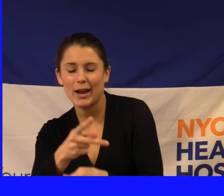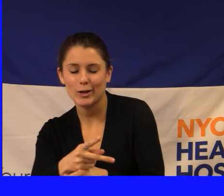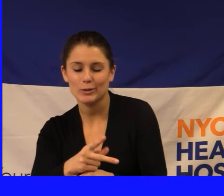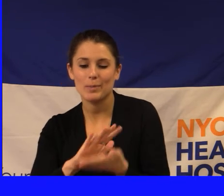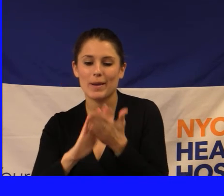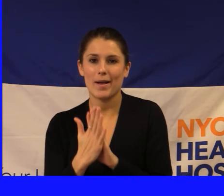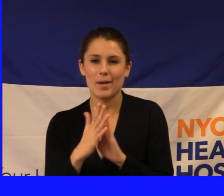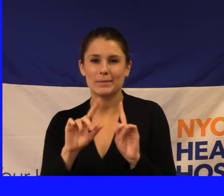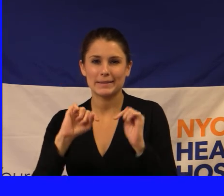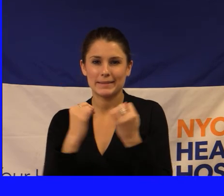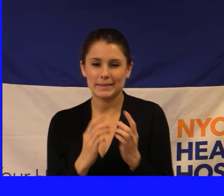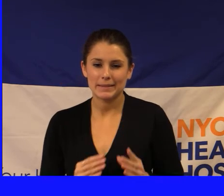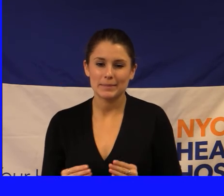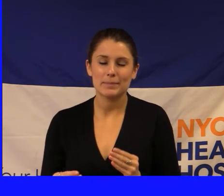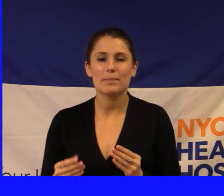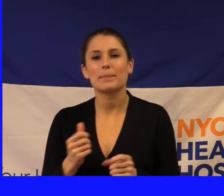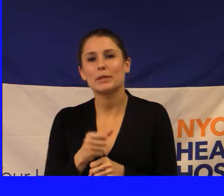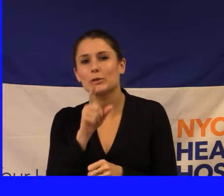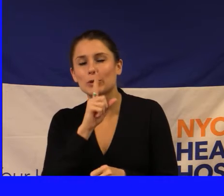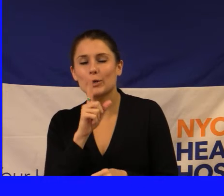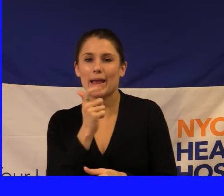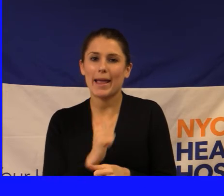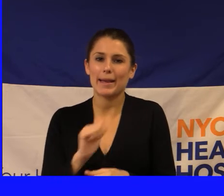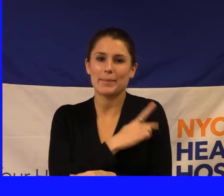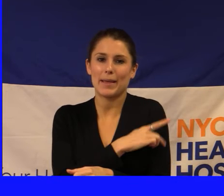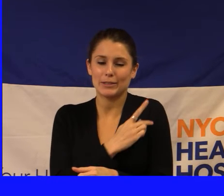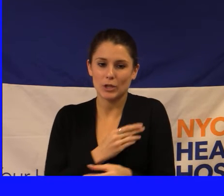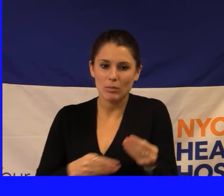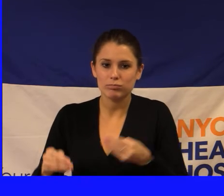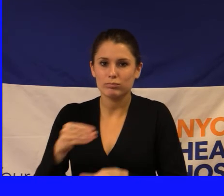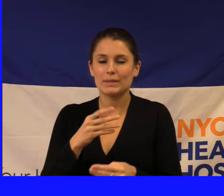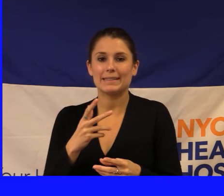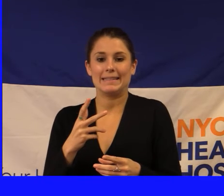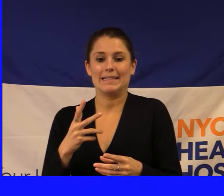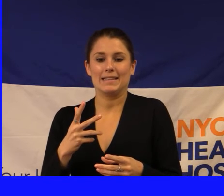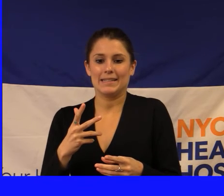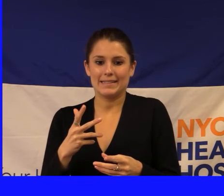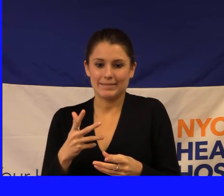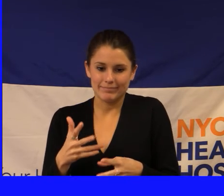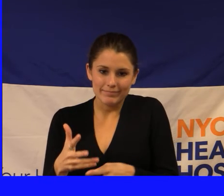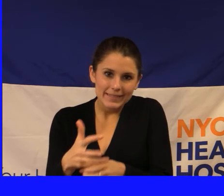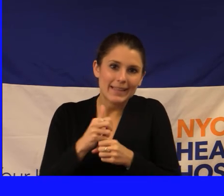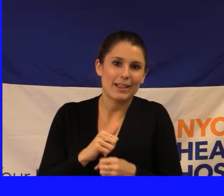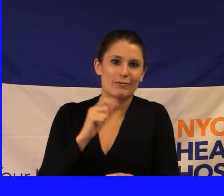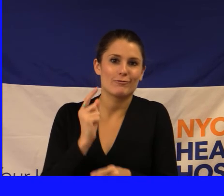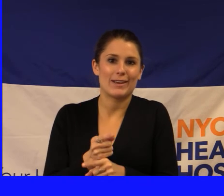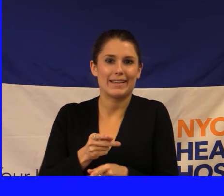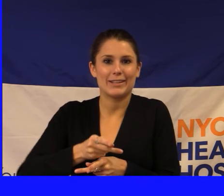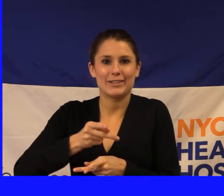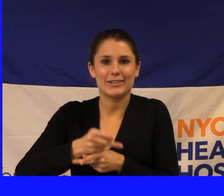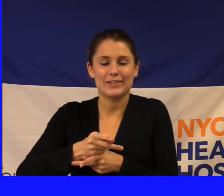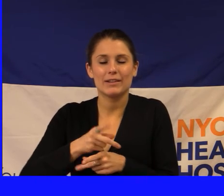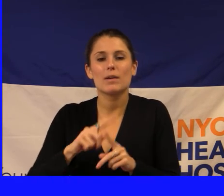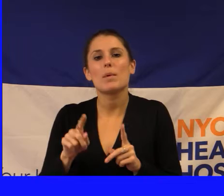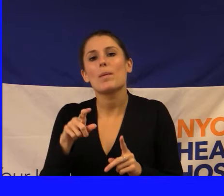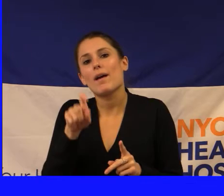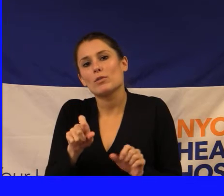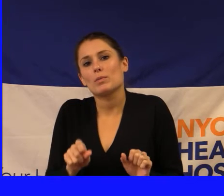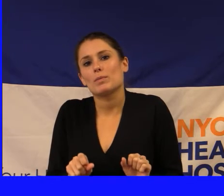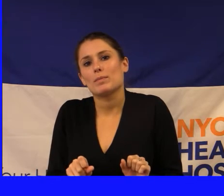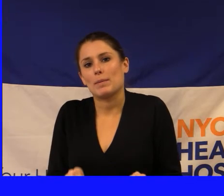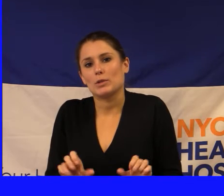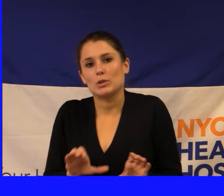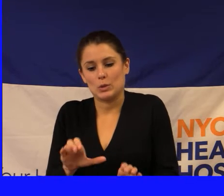and make sure that any given patient is getting the right care. But we have to be able to do this